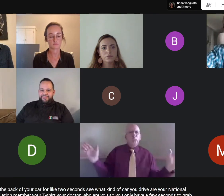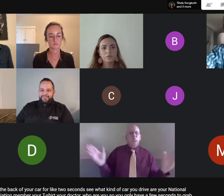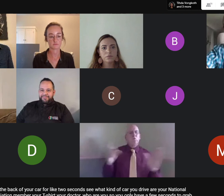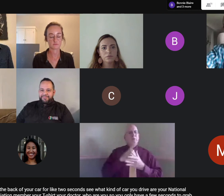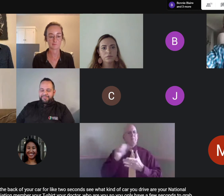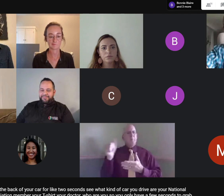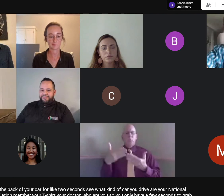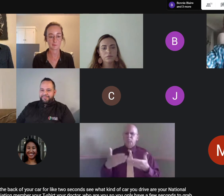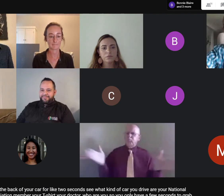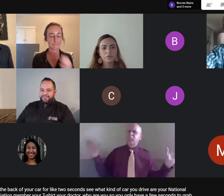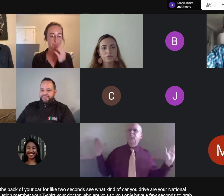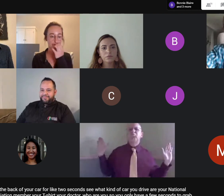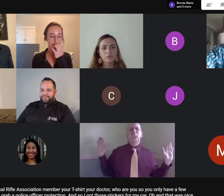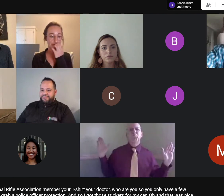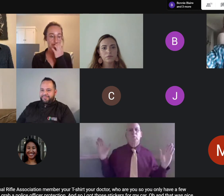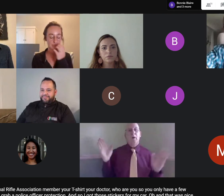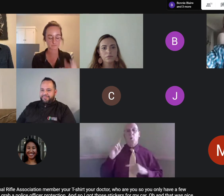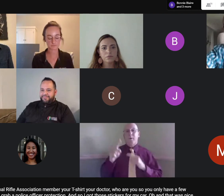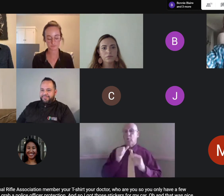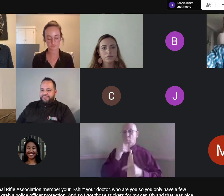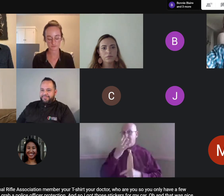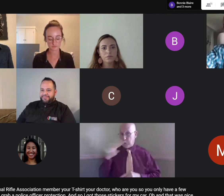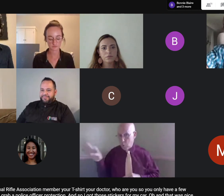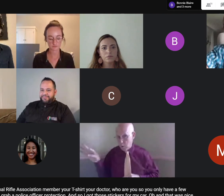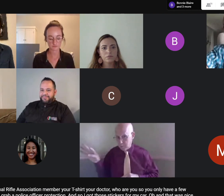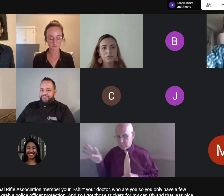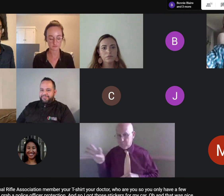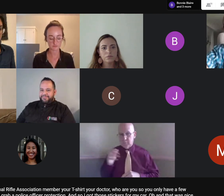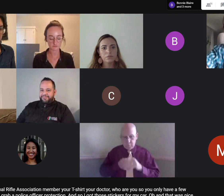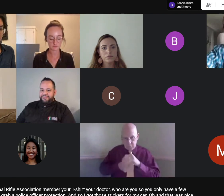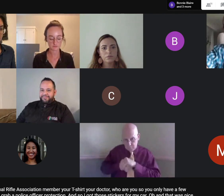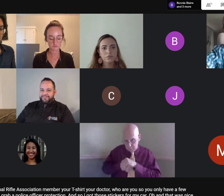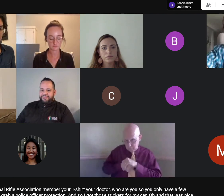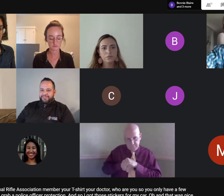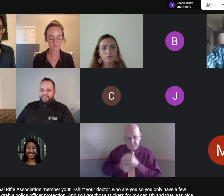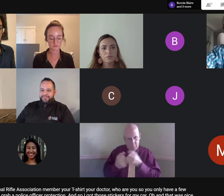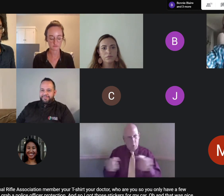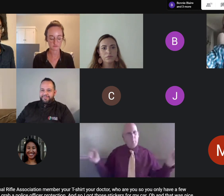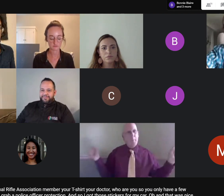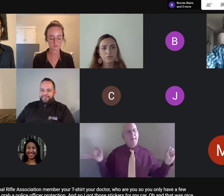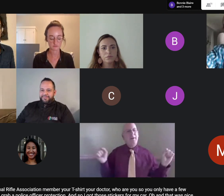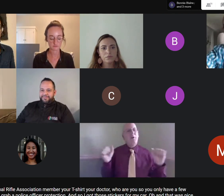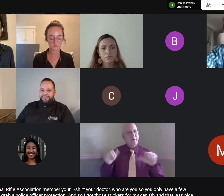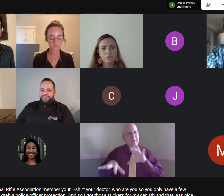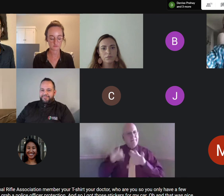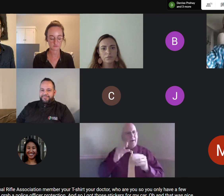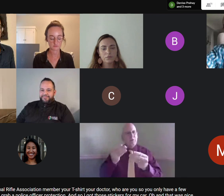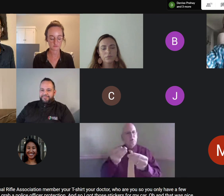you acknowledge that, instead of ignoring that, you're able to look for solutions to the problems you face.